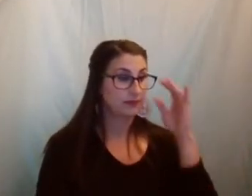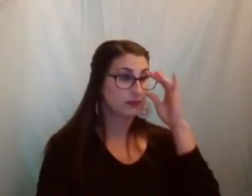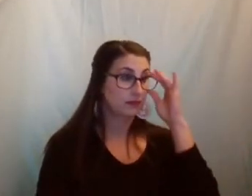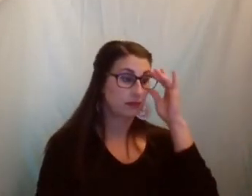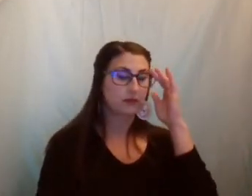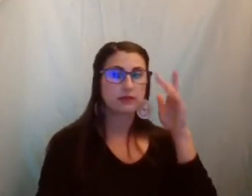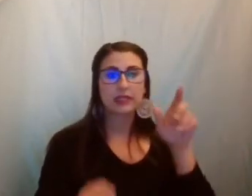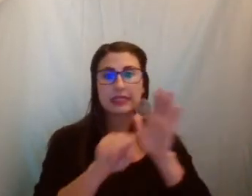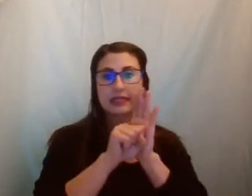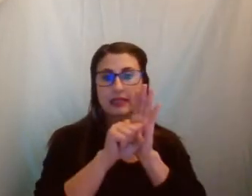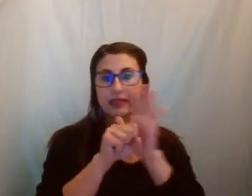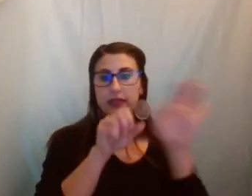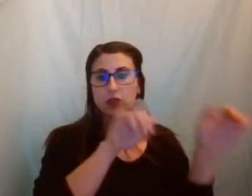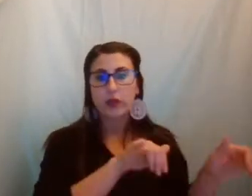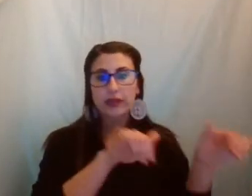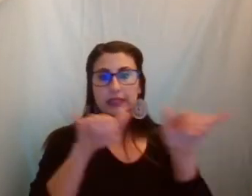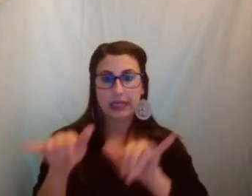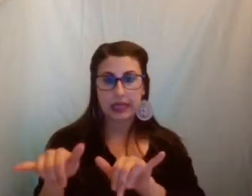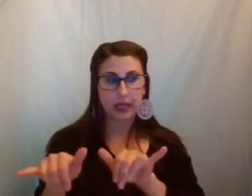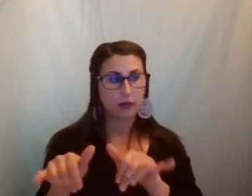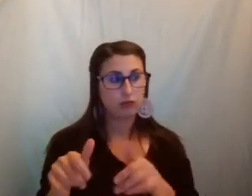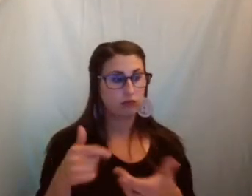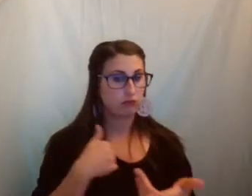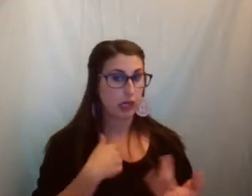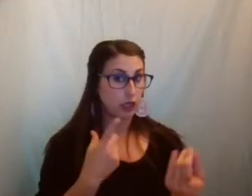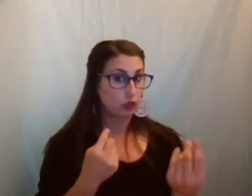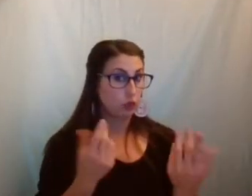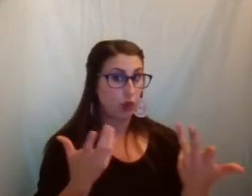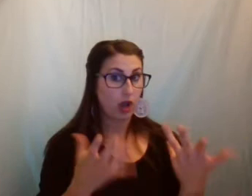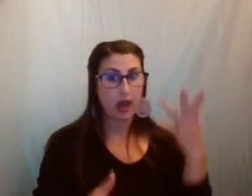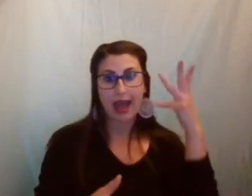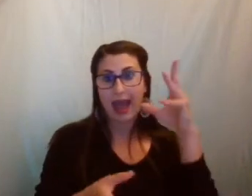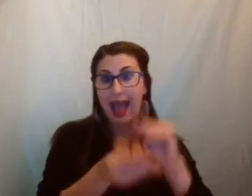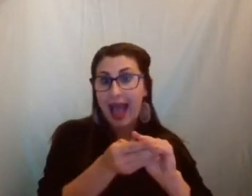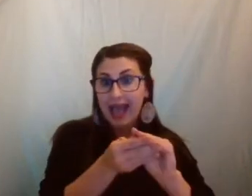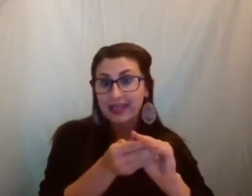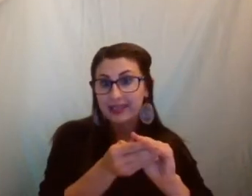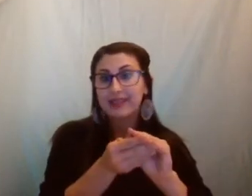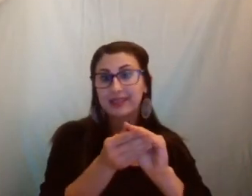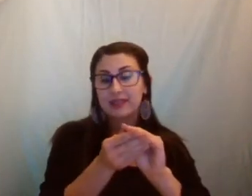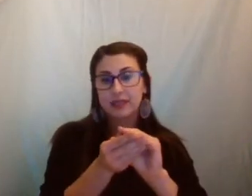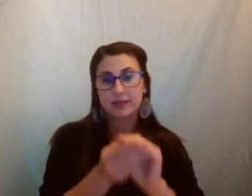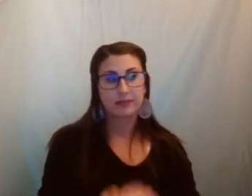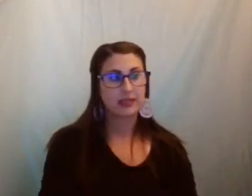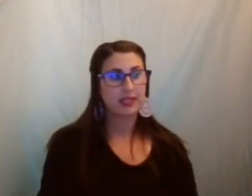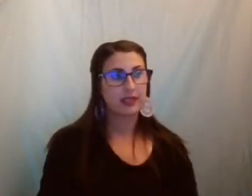This one, the signs are the same, so I'm going to add them.